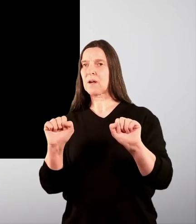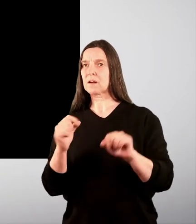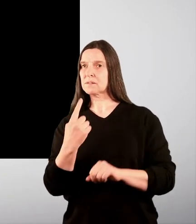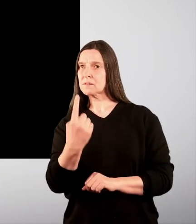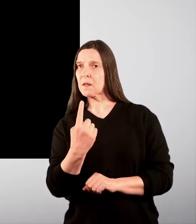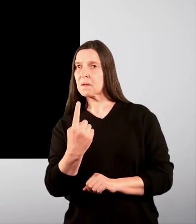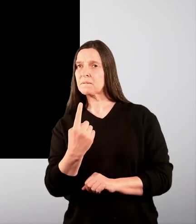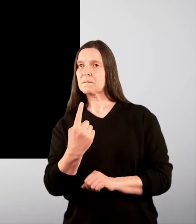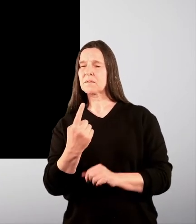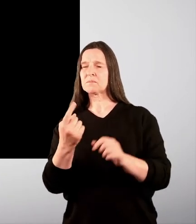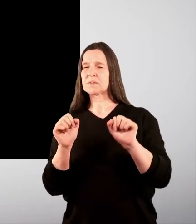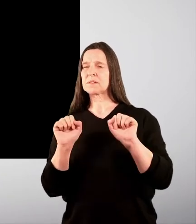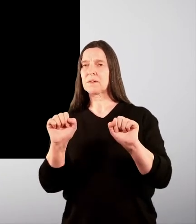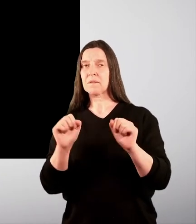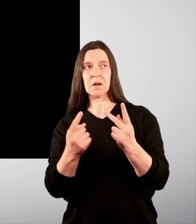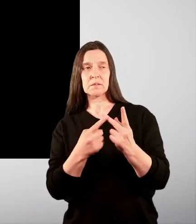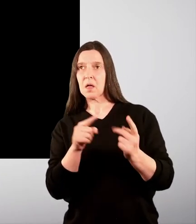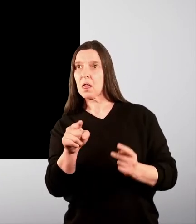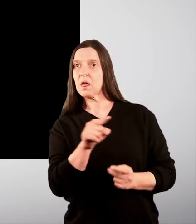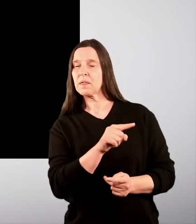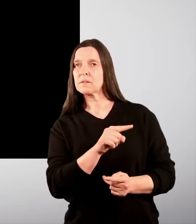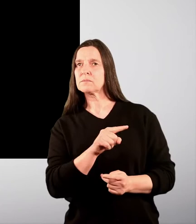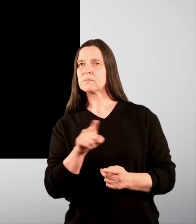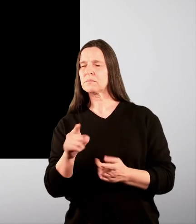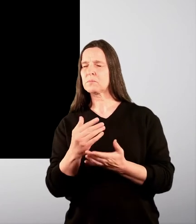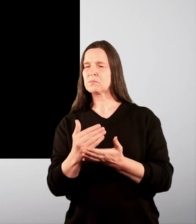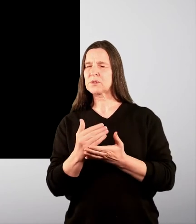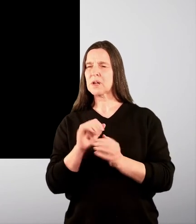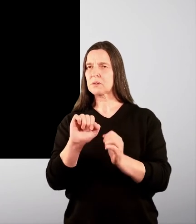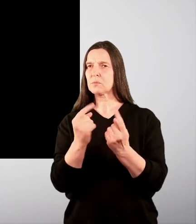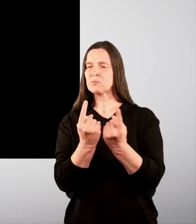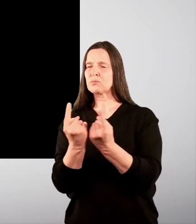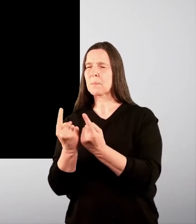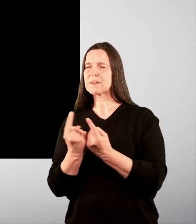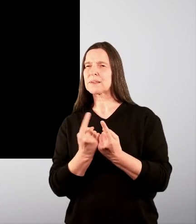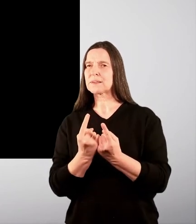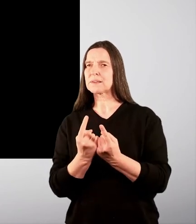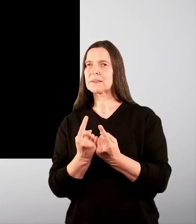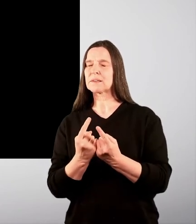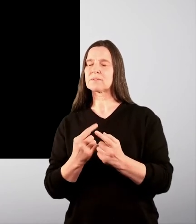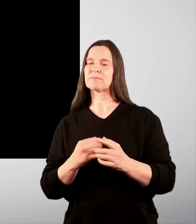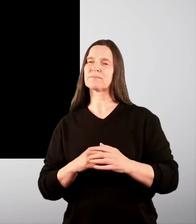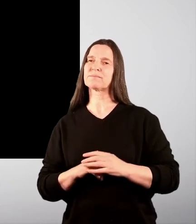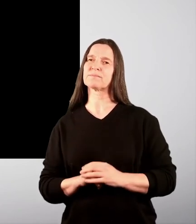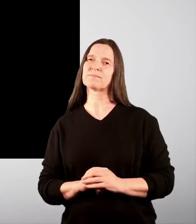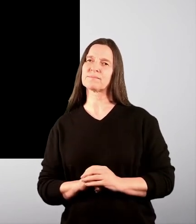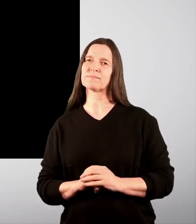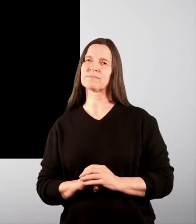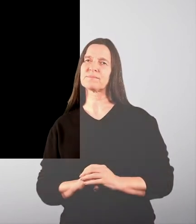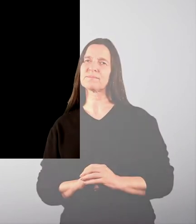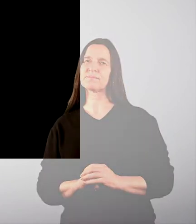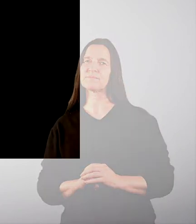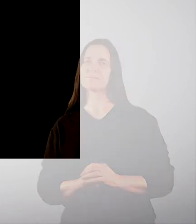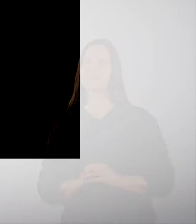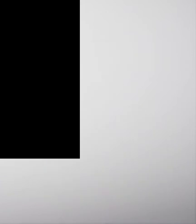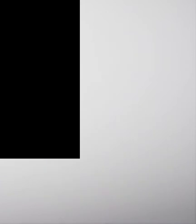necessary to defend yourself, defend others, protect your property,